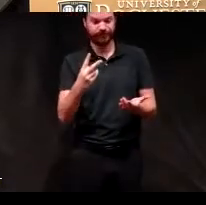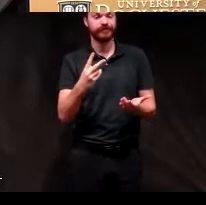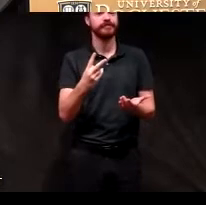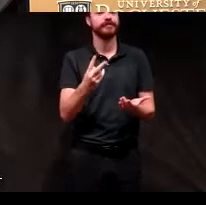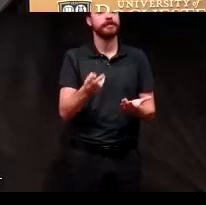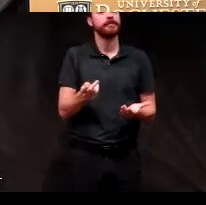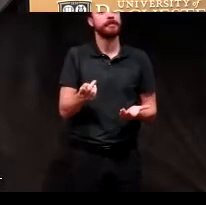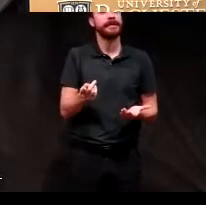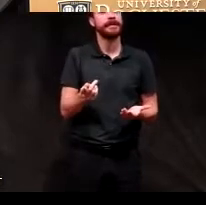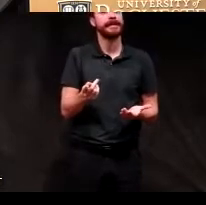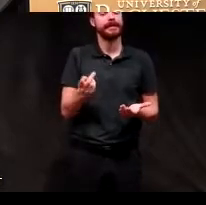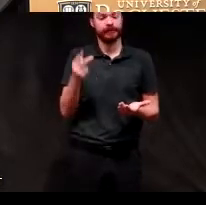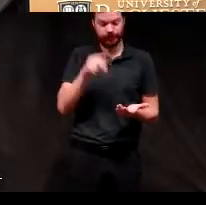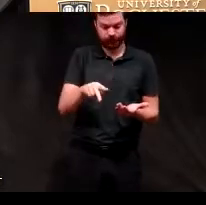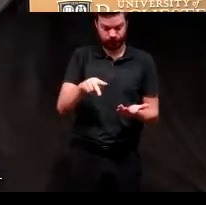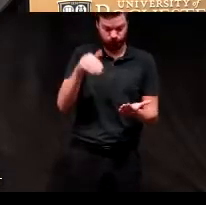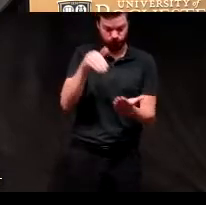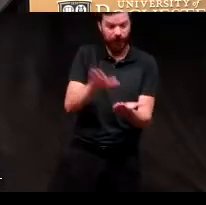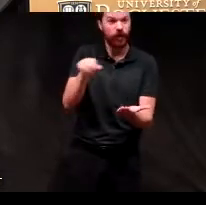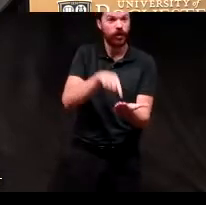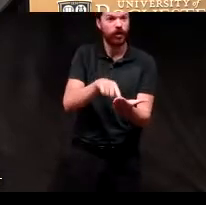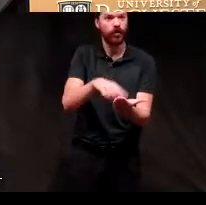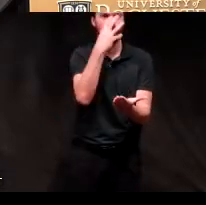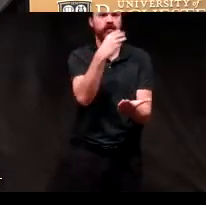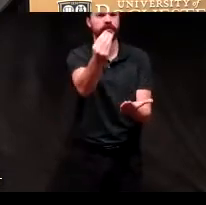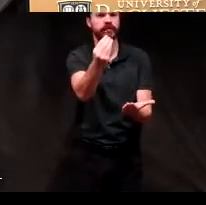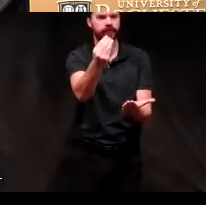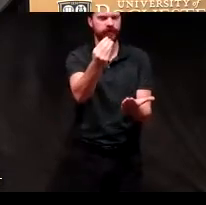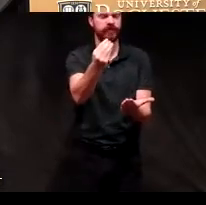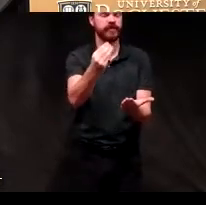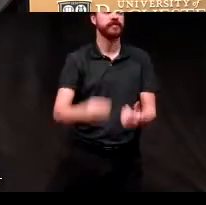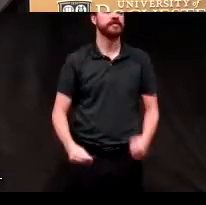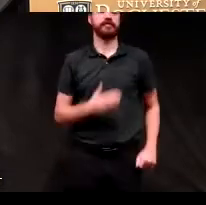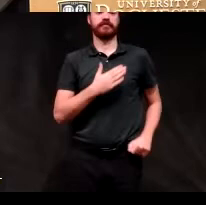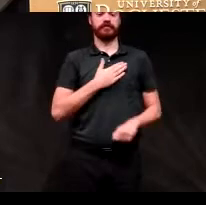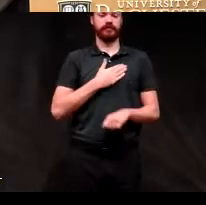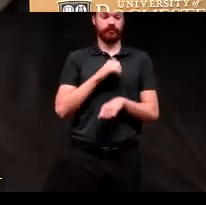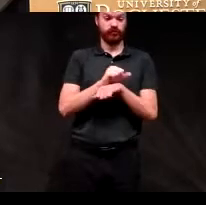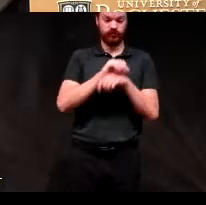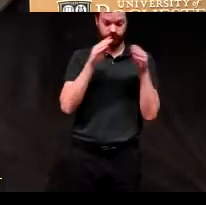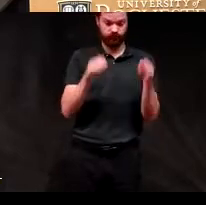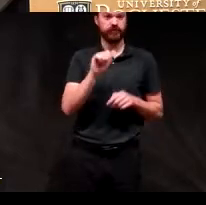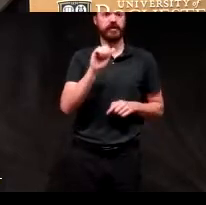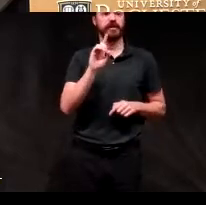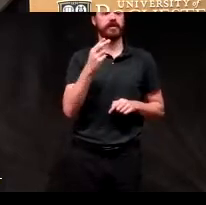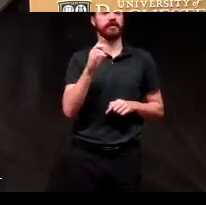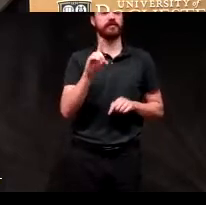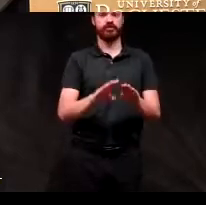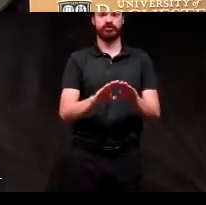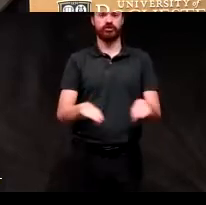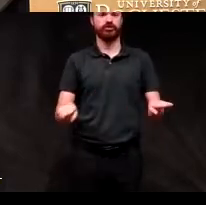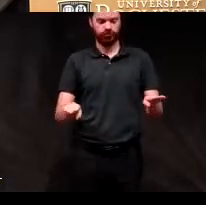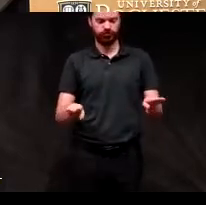his shadow, and what he sees is a wolf. In my work with ADHD children, this is how